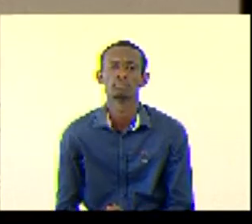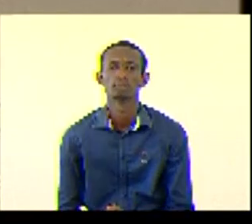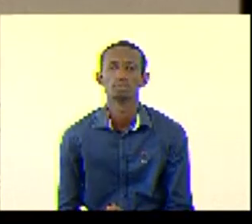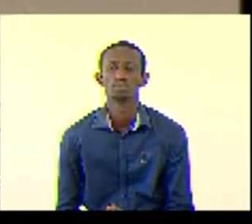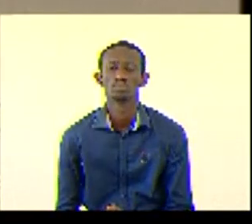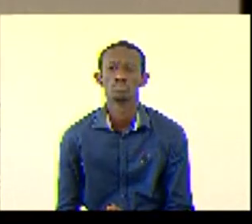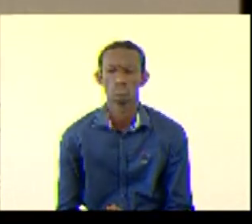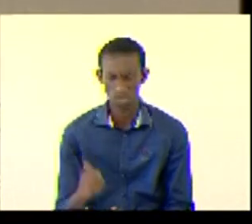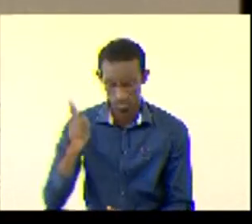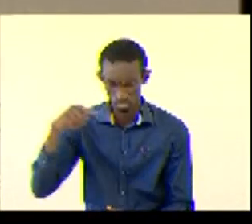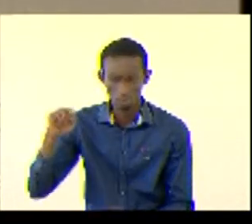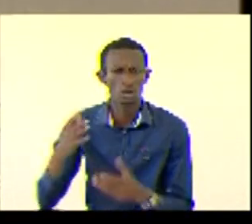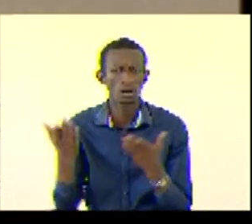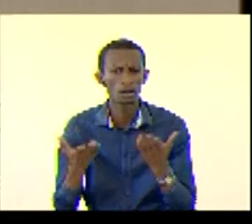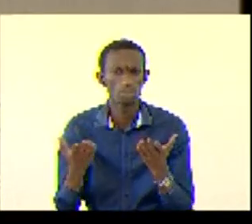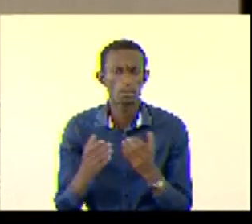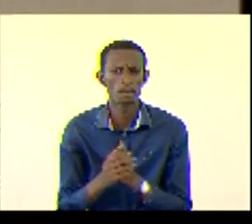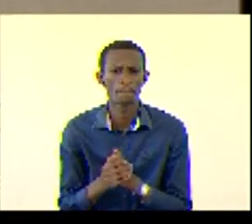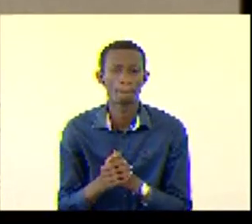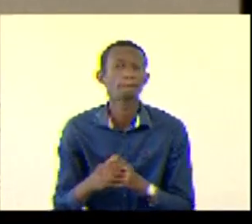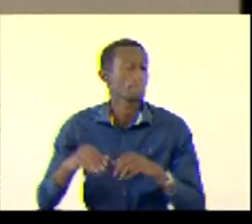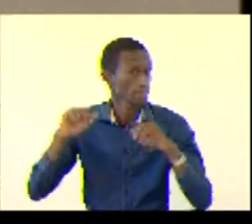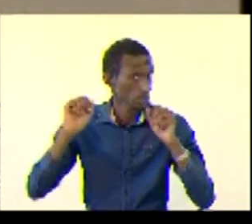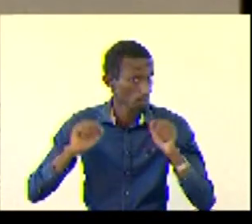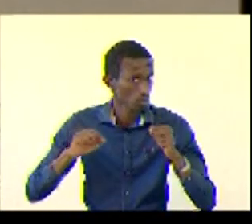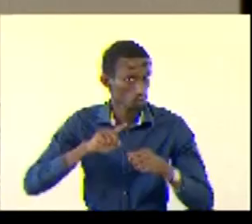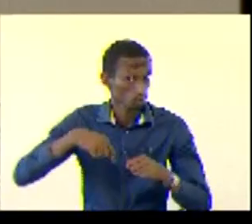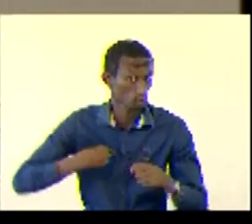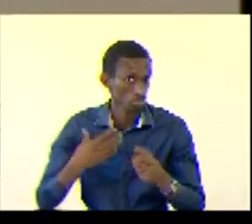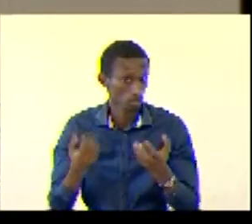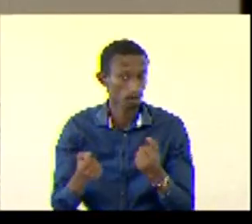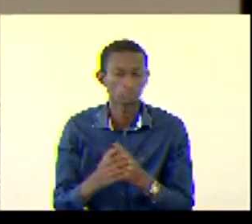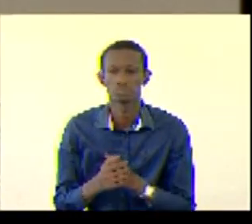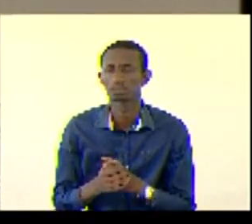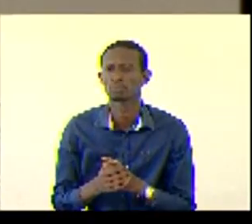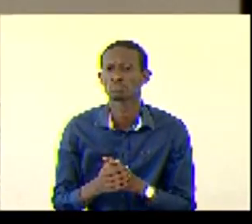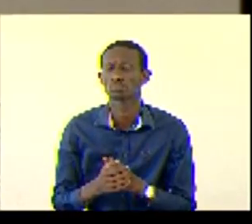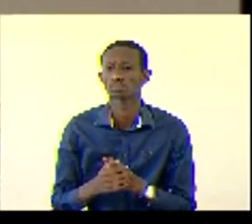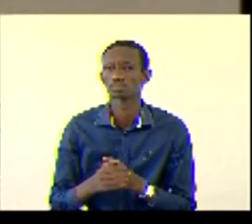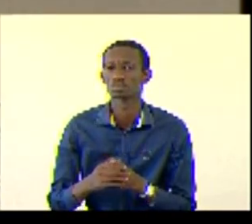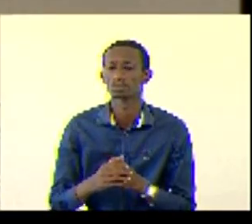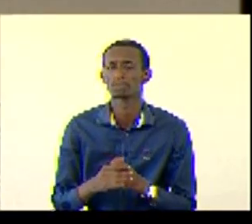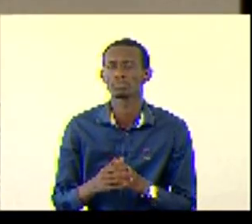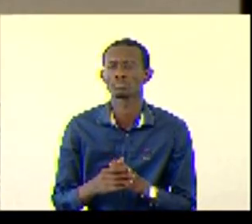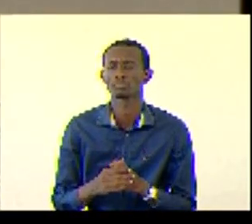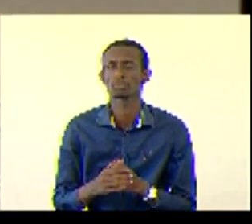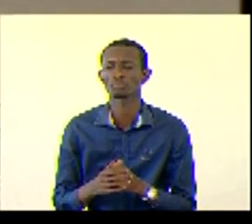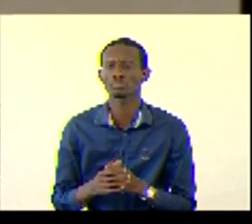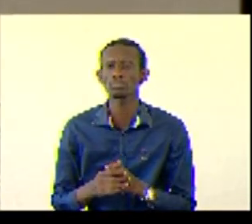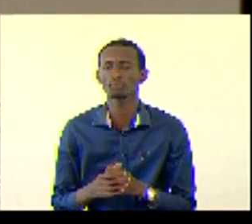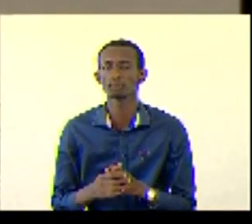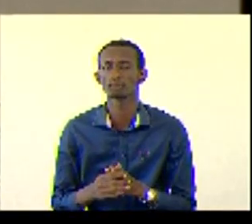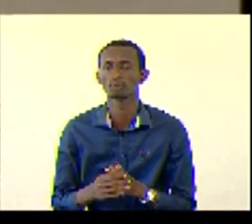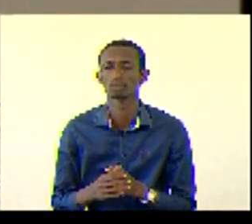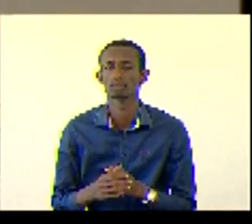How do you correct the gas? You may have a calibrated cylinder. Maybe this is a calibrated. You